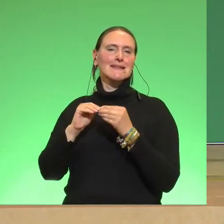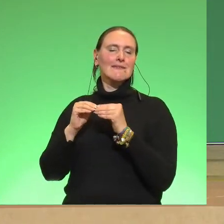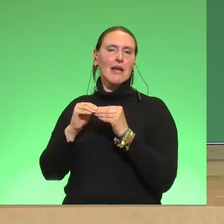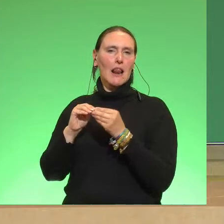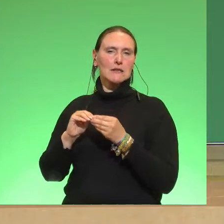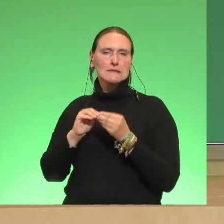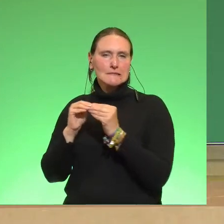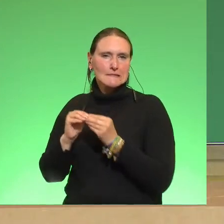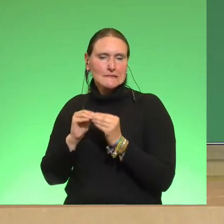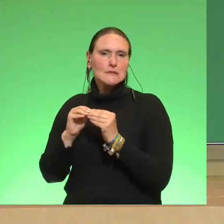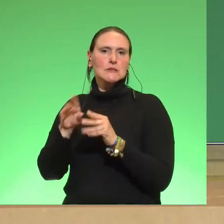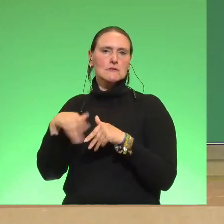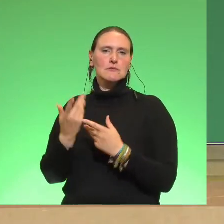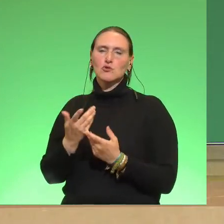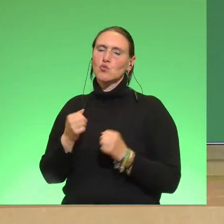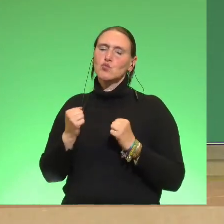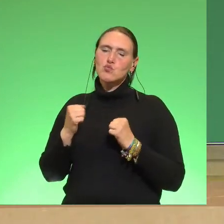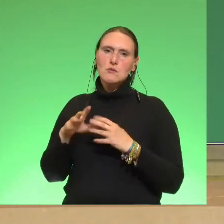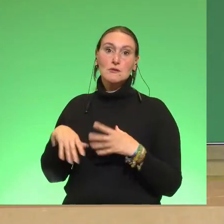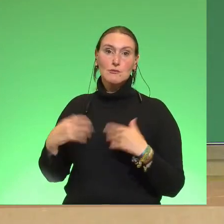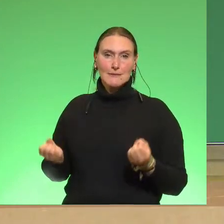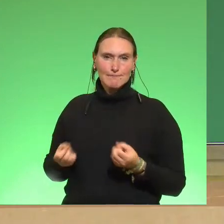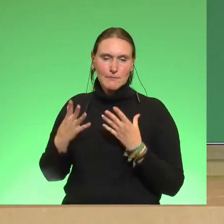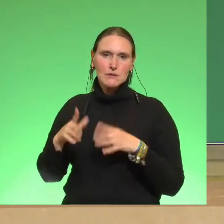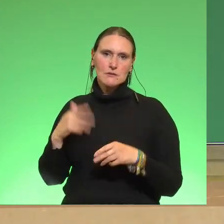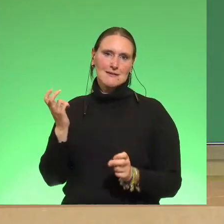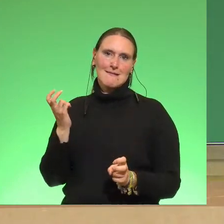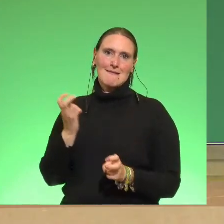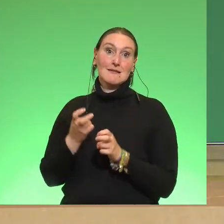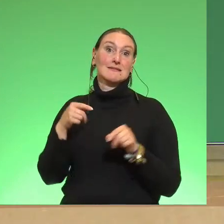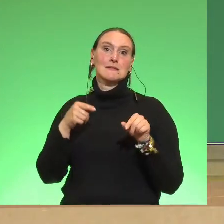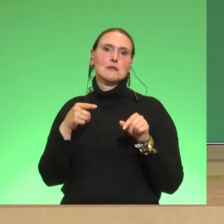do. And in that sense, very complex.